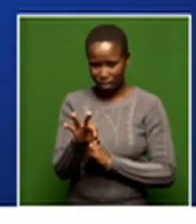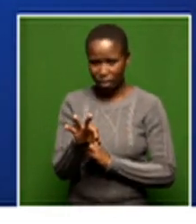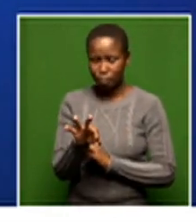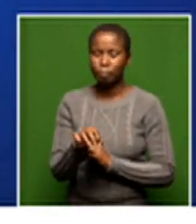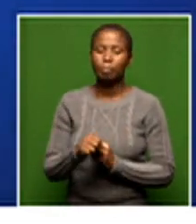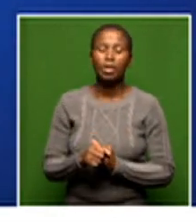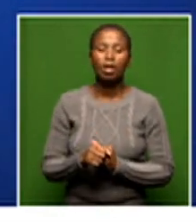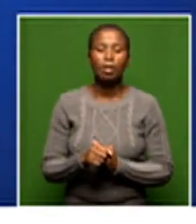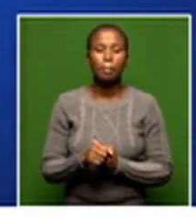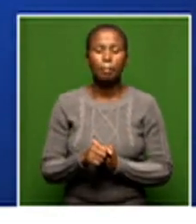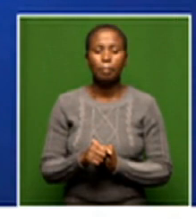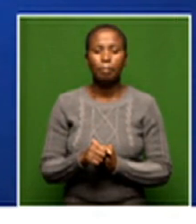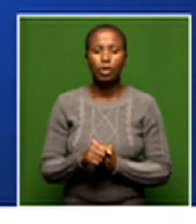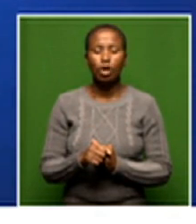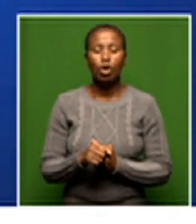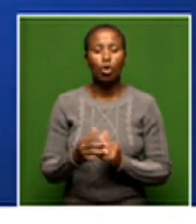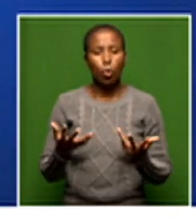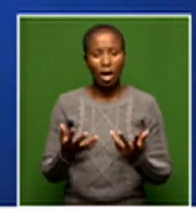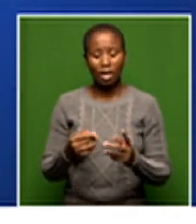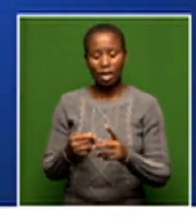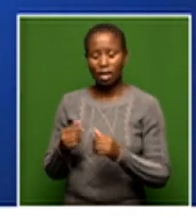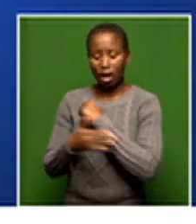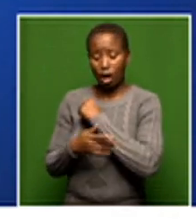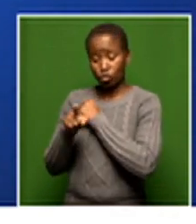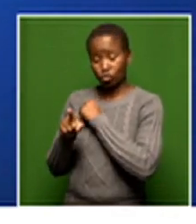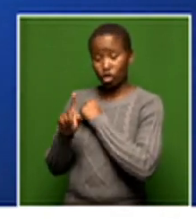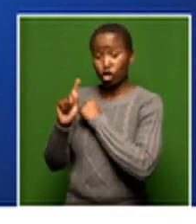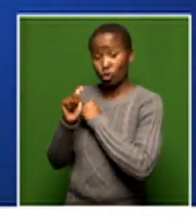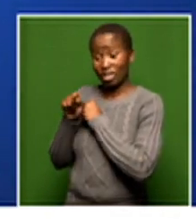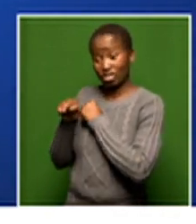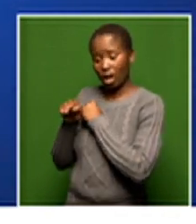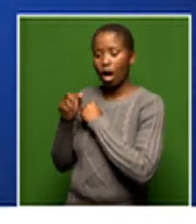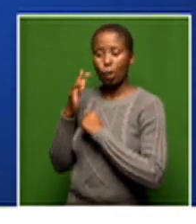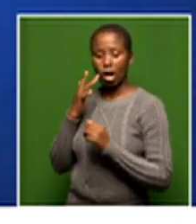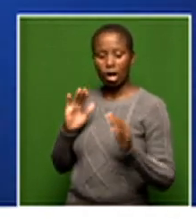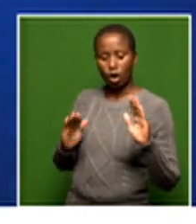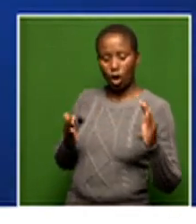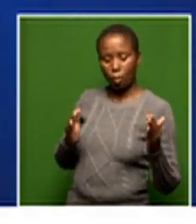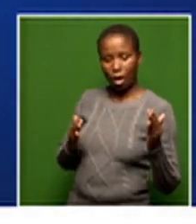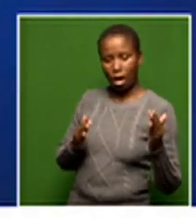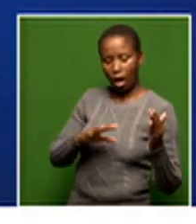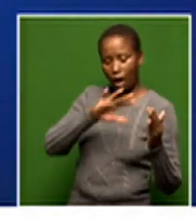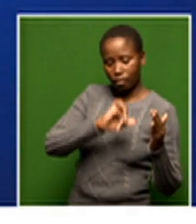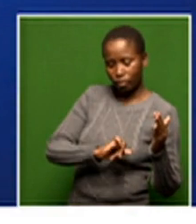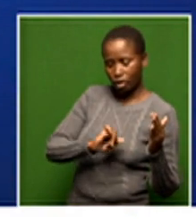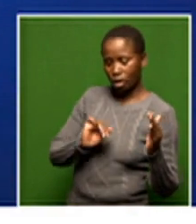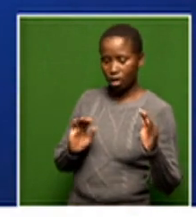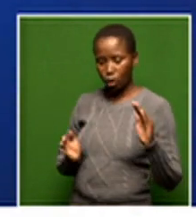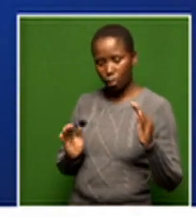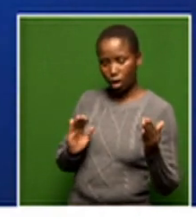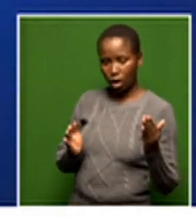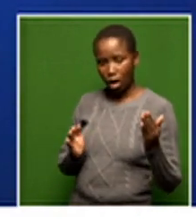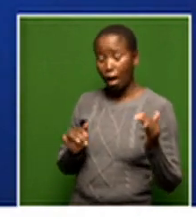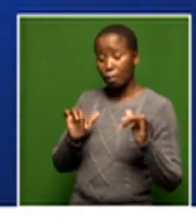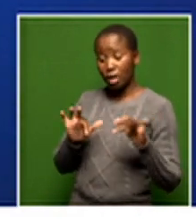And in Tunisia, one of the other things that is critical compared to many other African countries was that the people who they